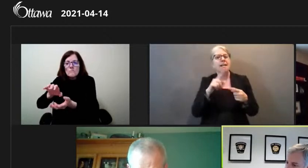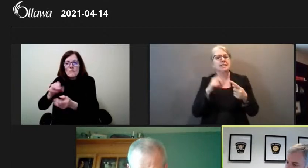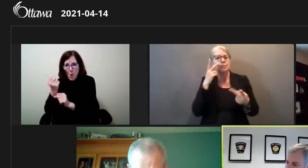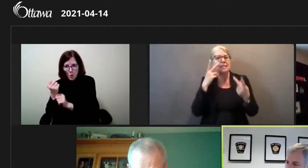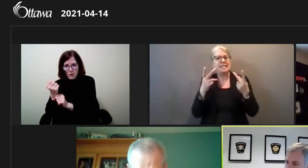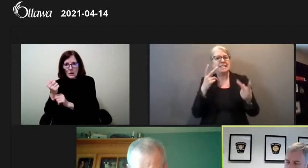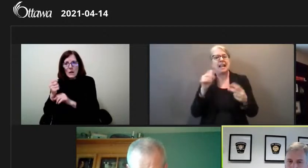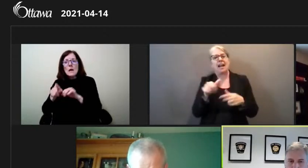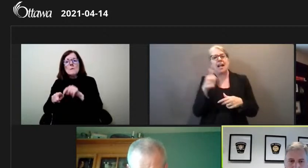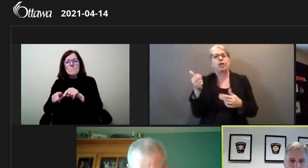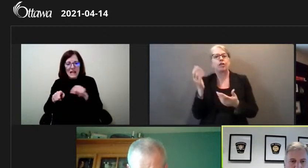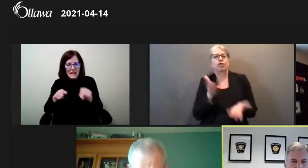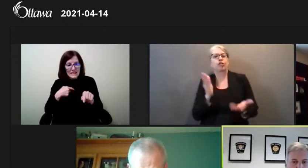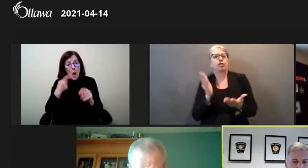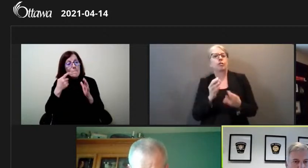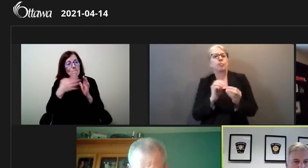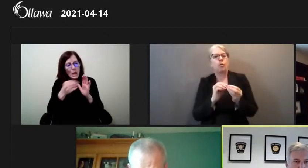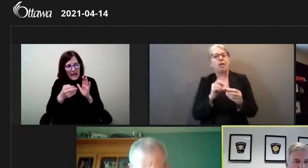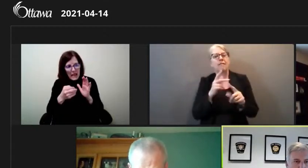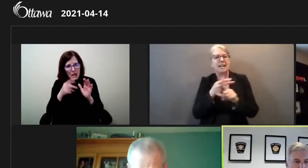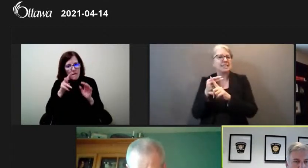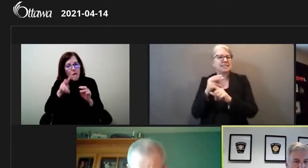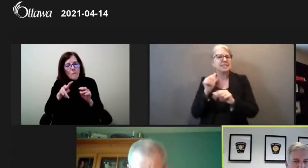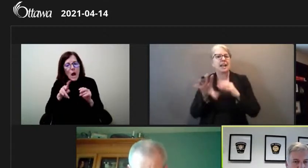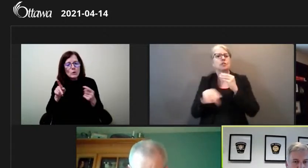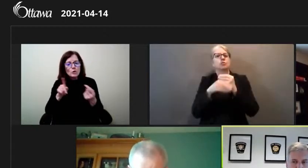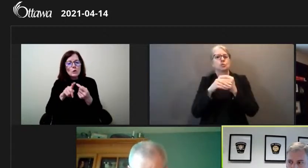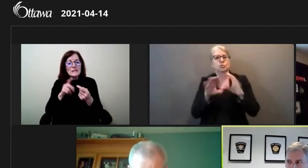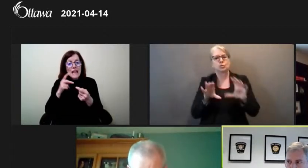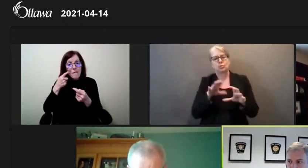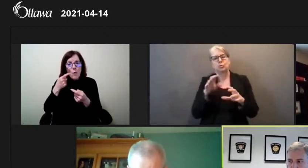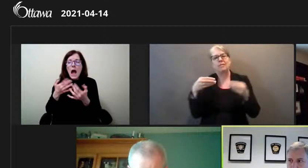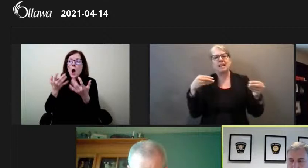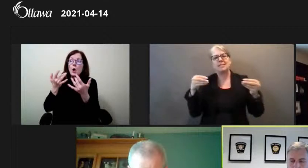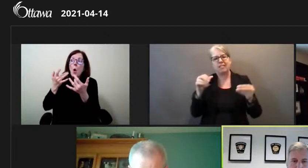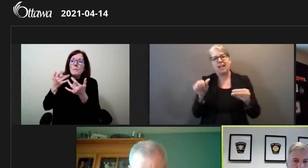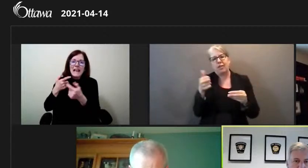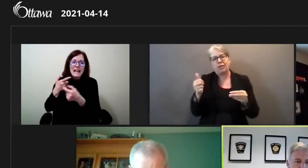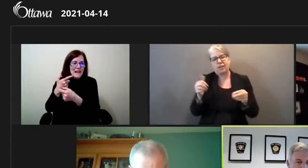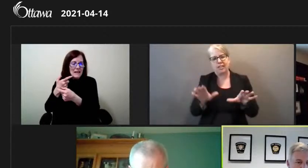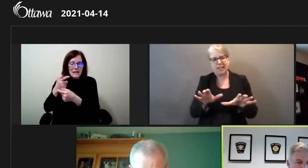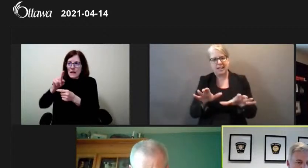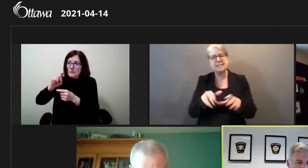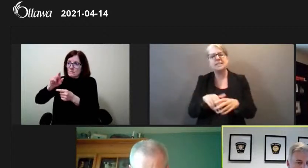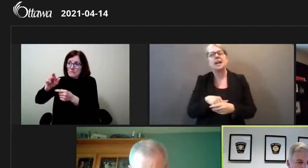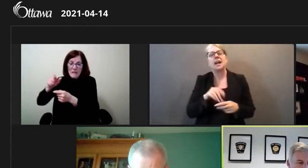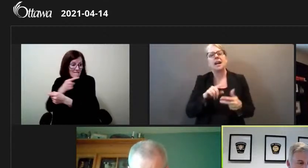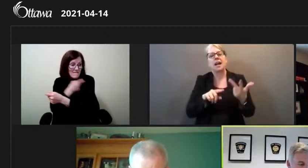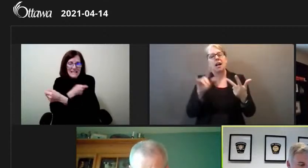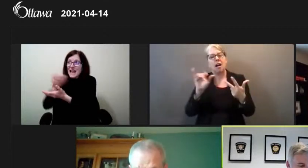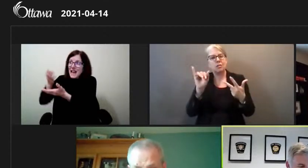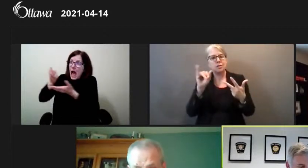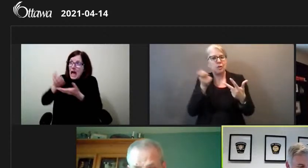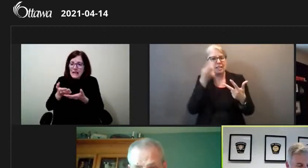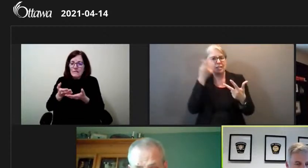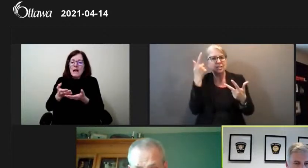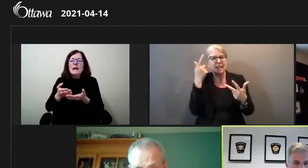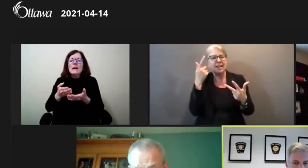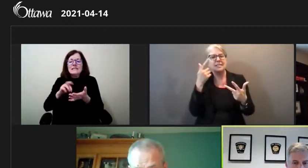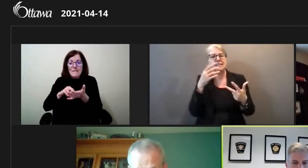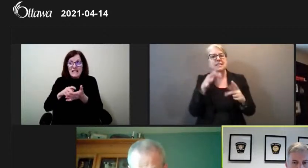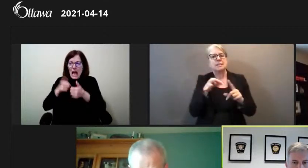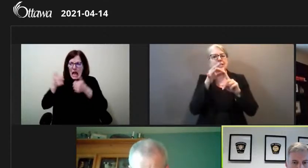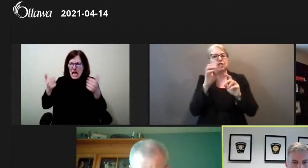other vaccine arriving that we can do anything else and have flexibility to do anything else. And even just to understand the special